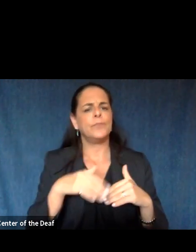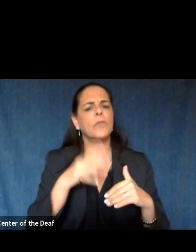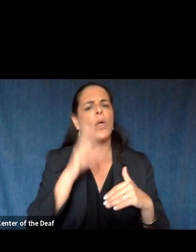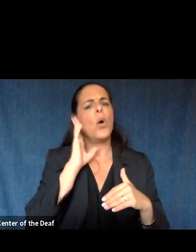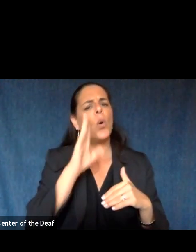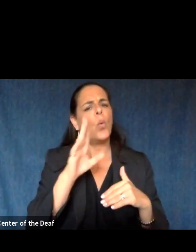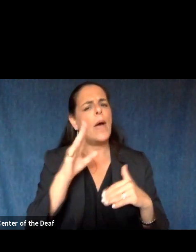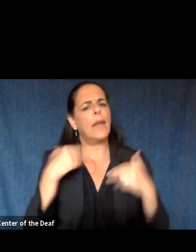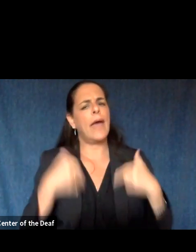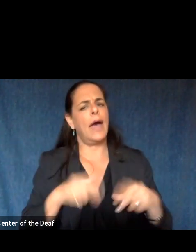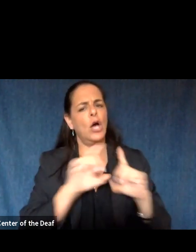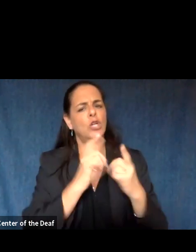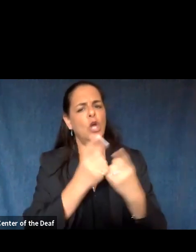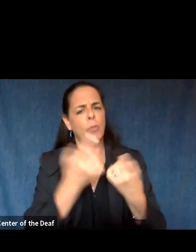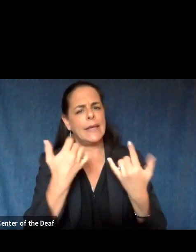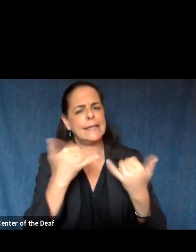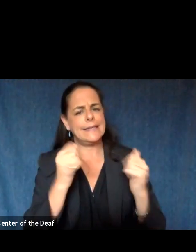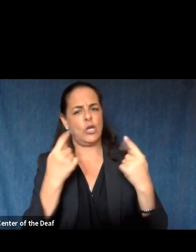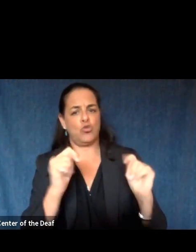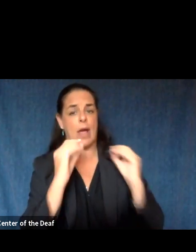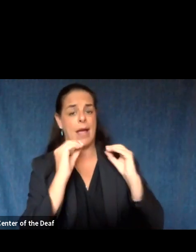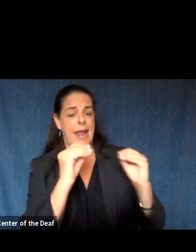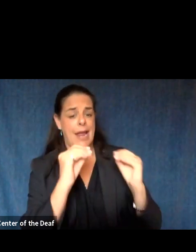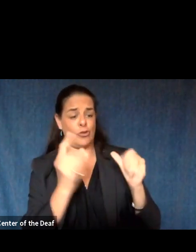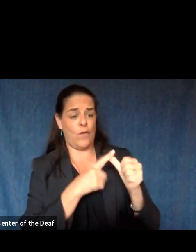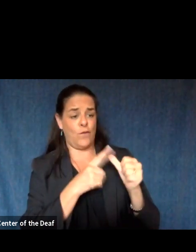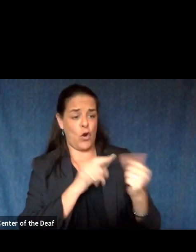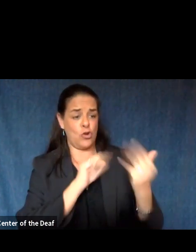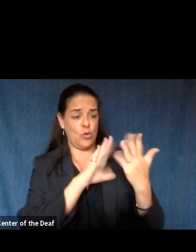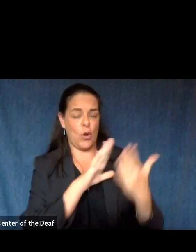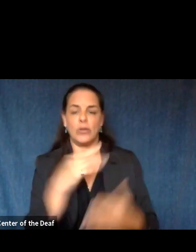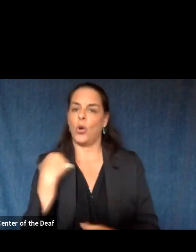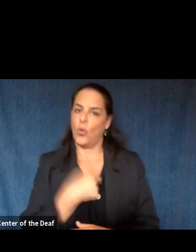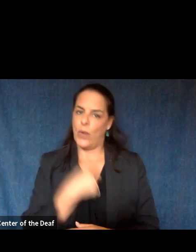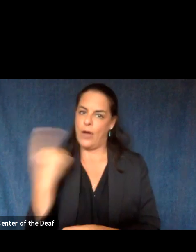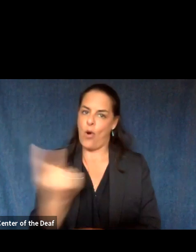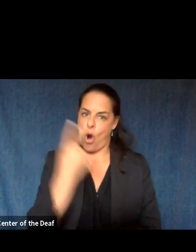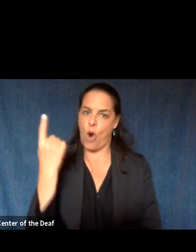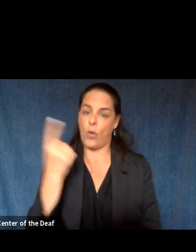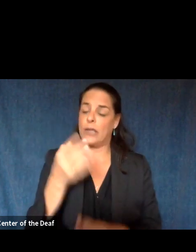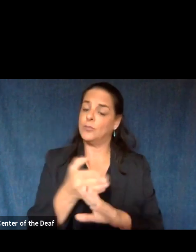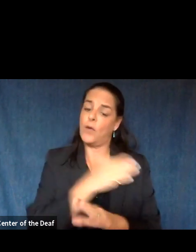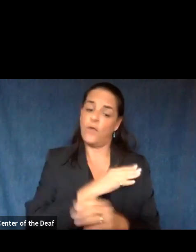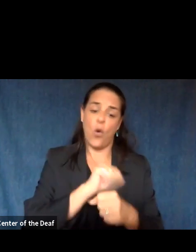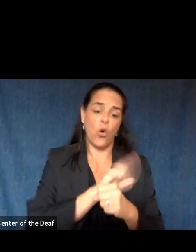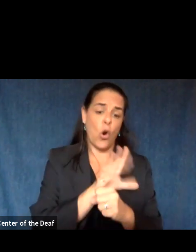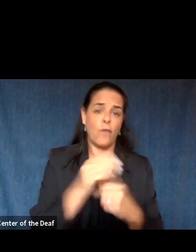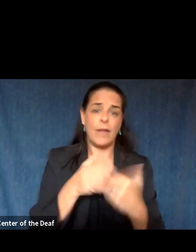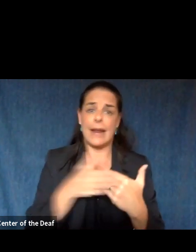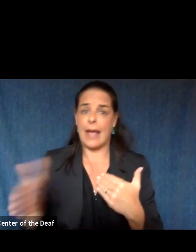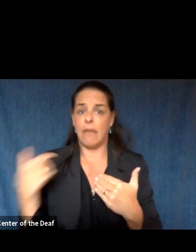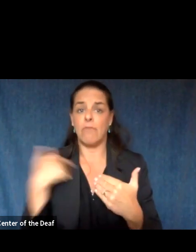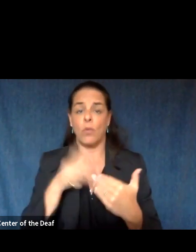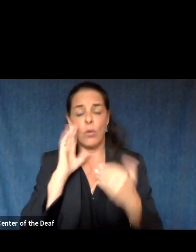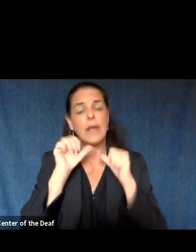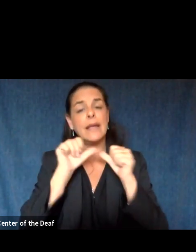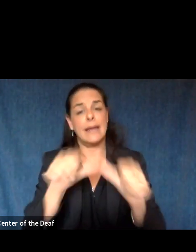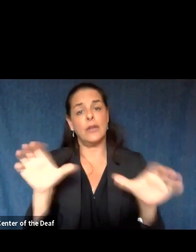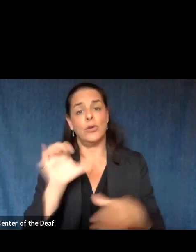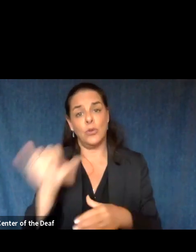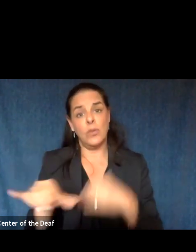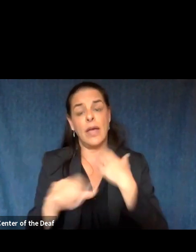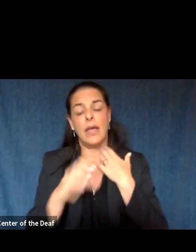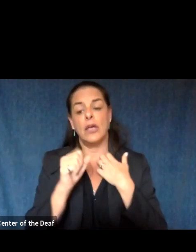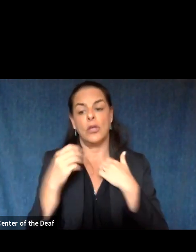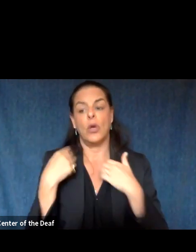still try the education first approach? That's always what we do before COVID and after. It's what we will continue to do. And